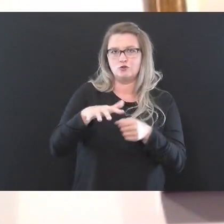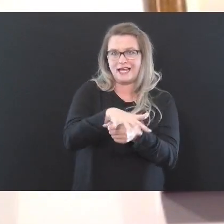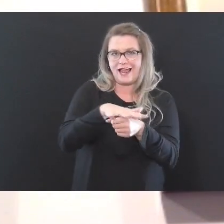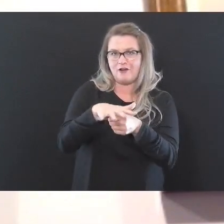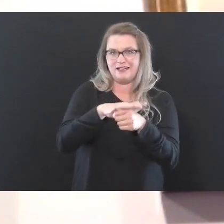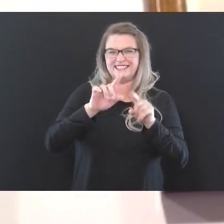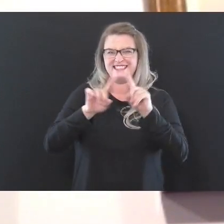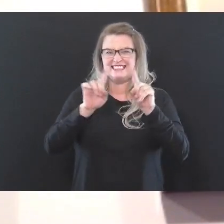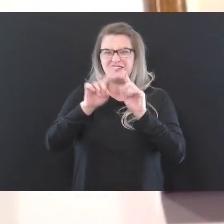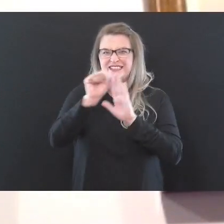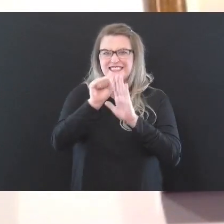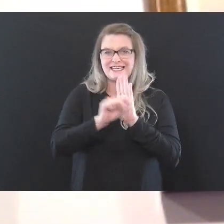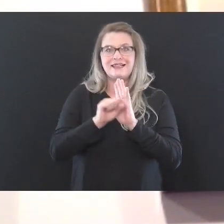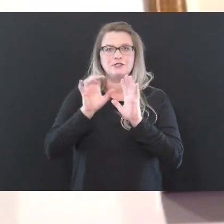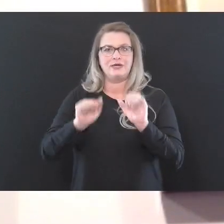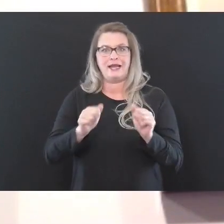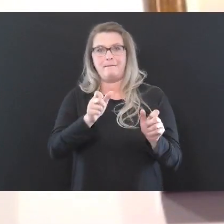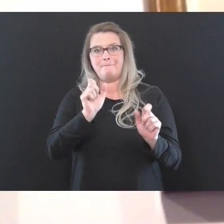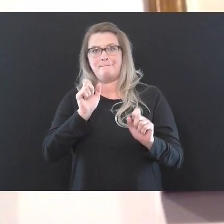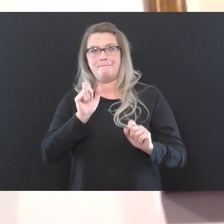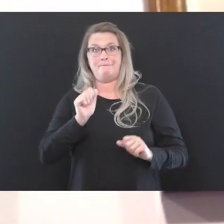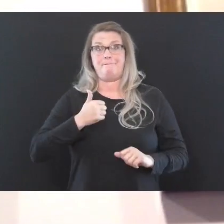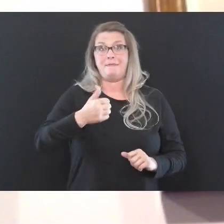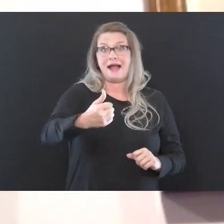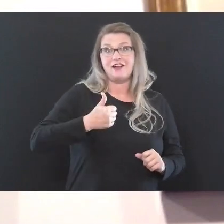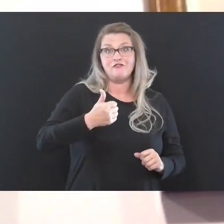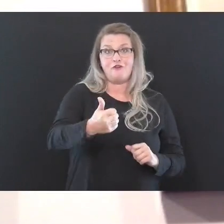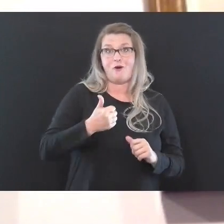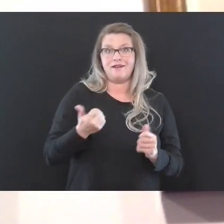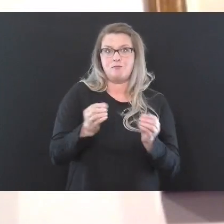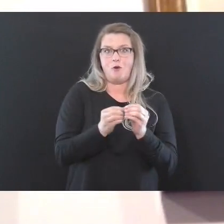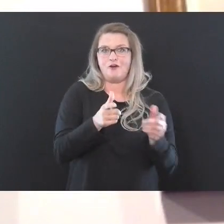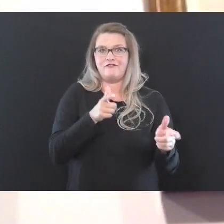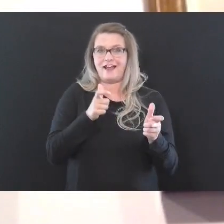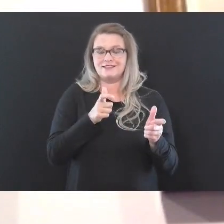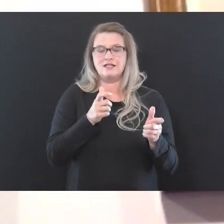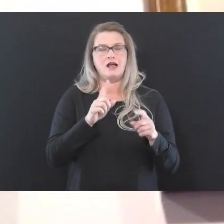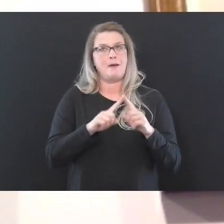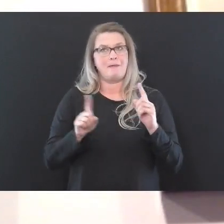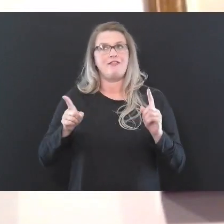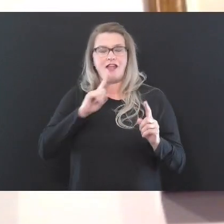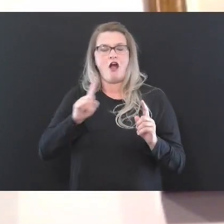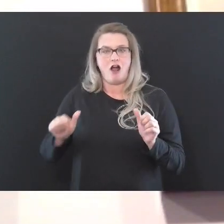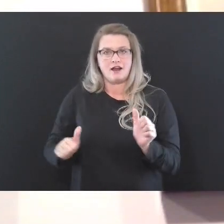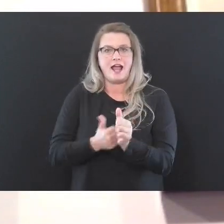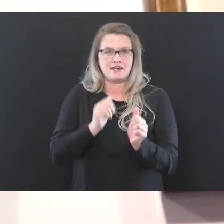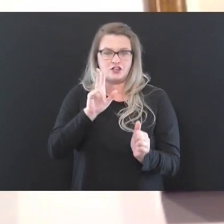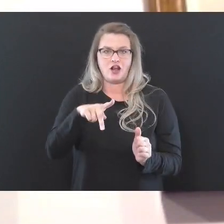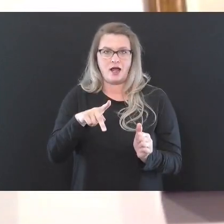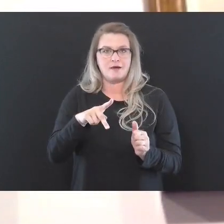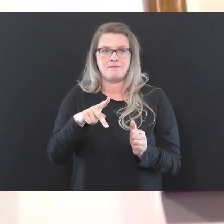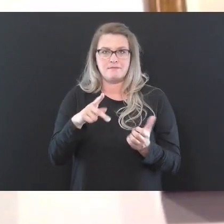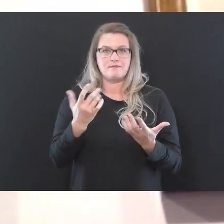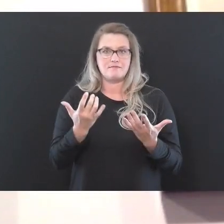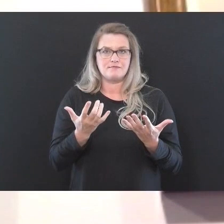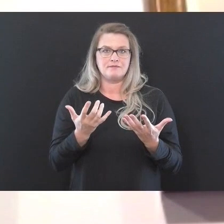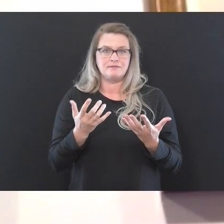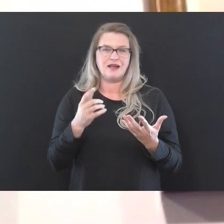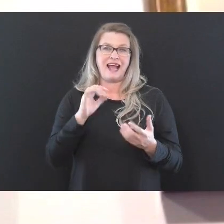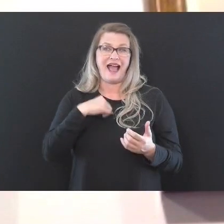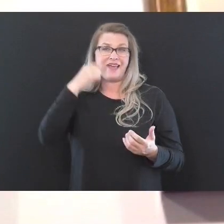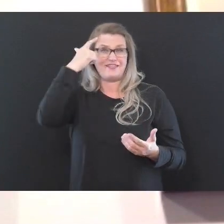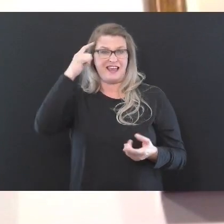different states that they can get things back and forth to, but they are catching up. And there's been, I think, a